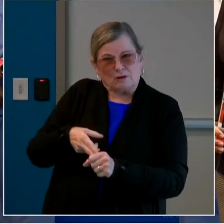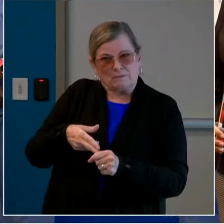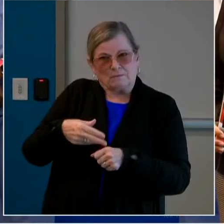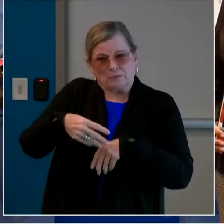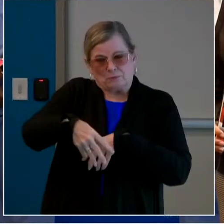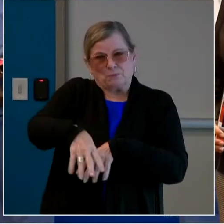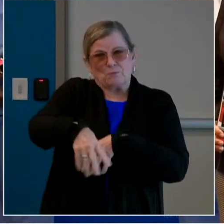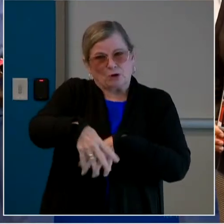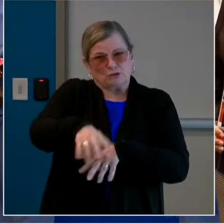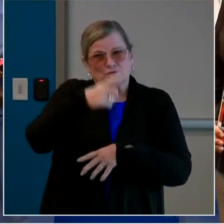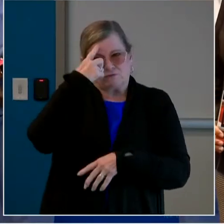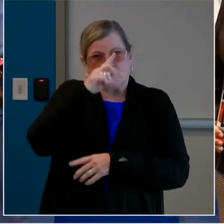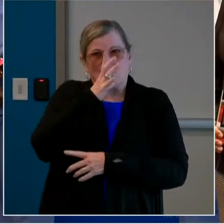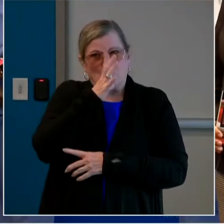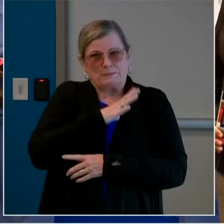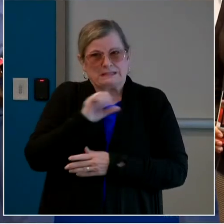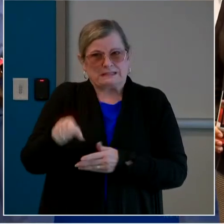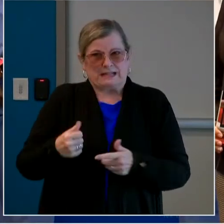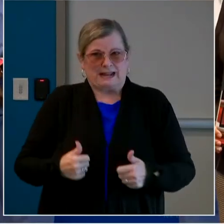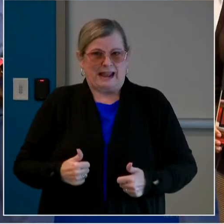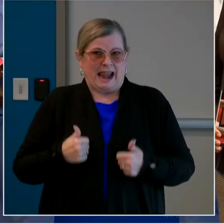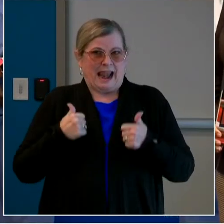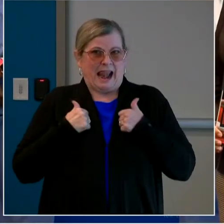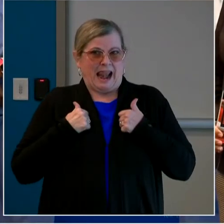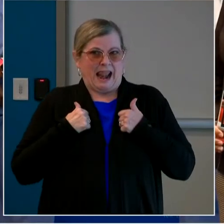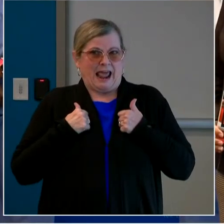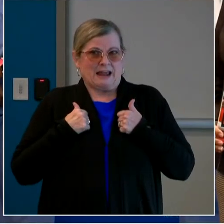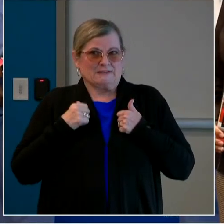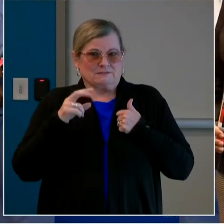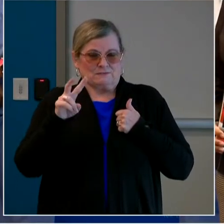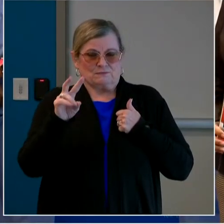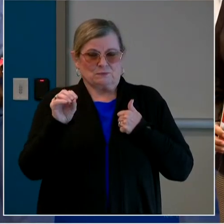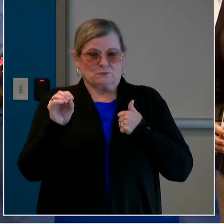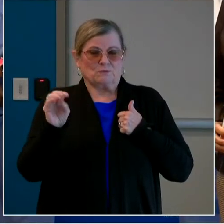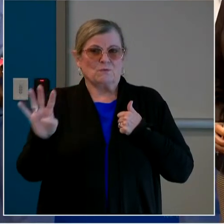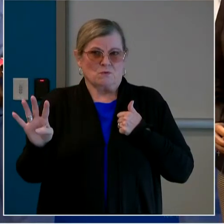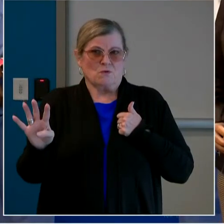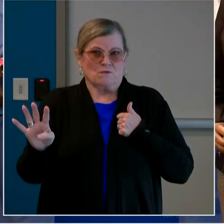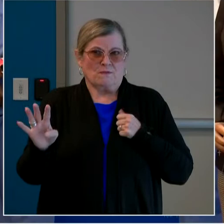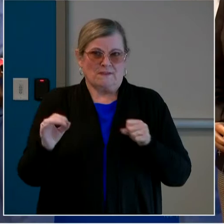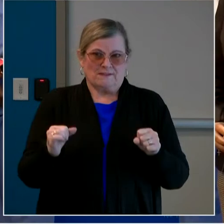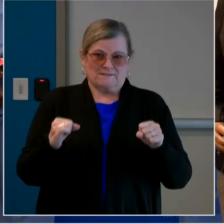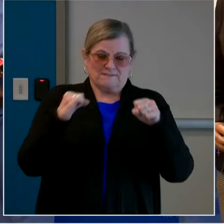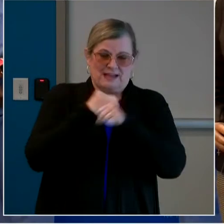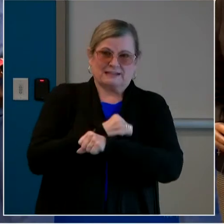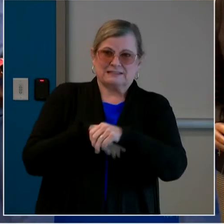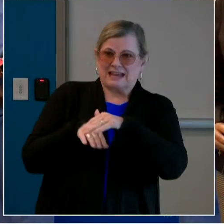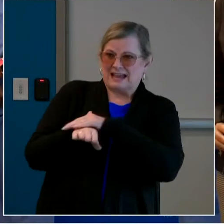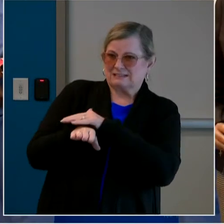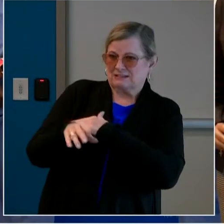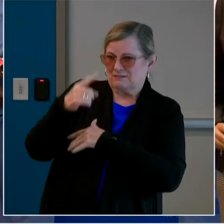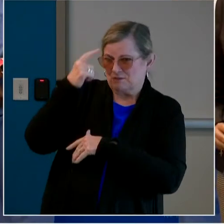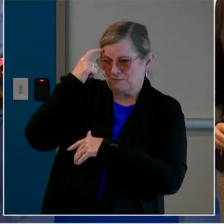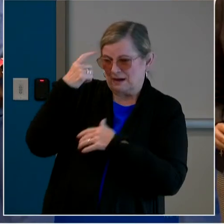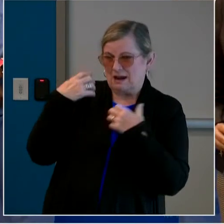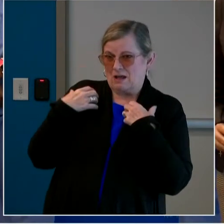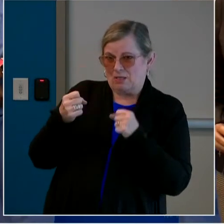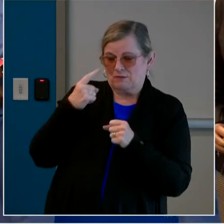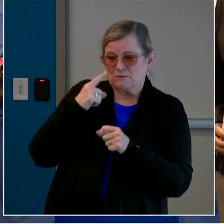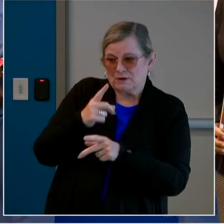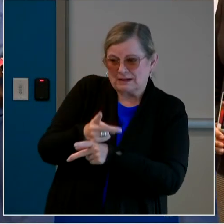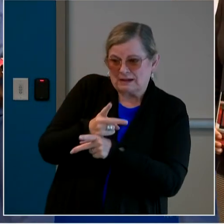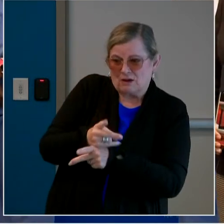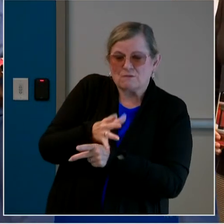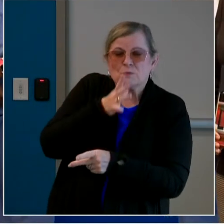2004, fighting for reproductive rights, fighting for access to health care for women. And 20 years